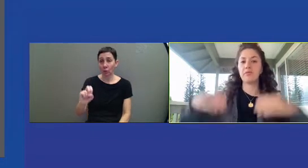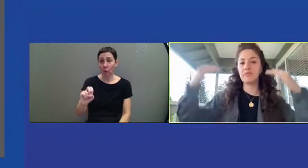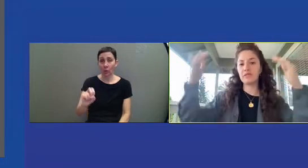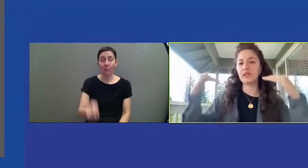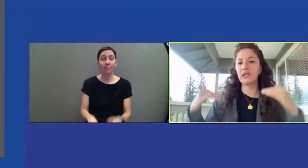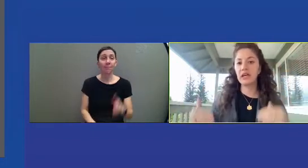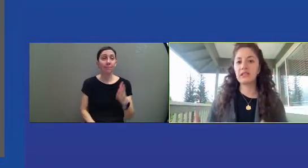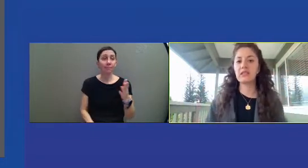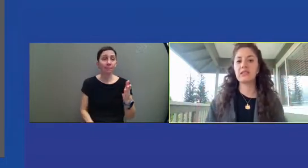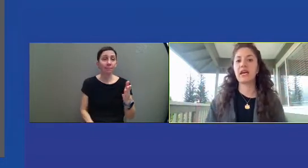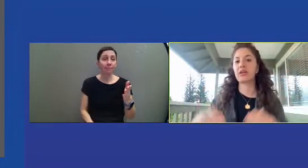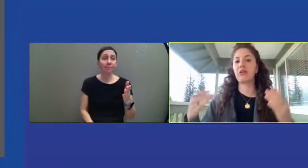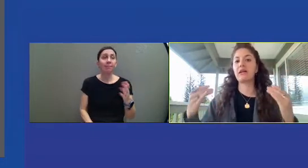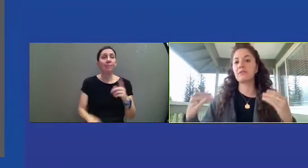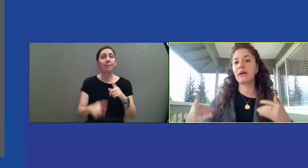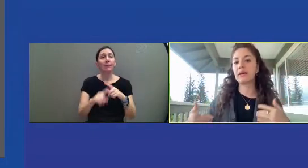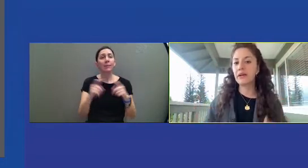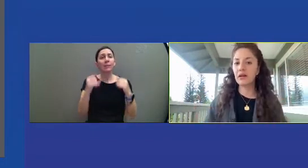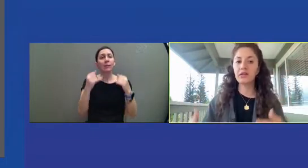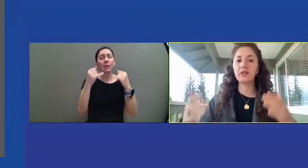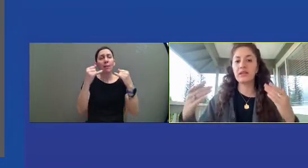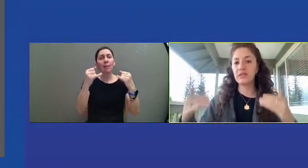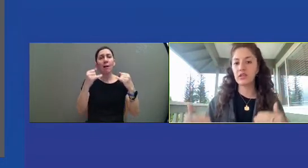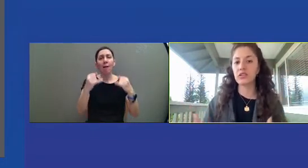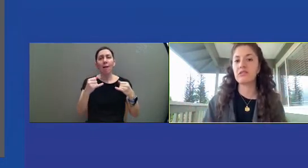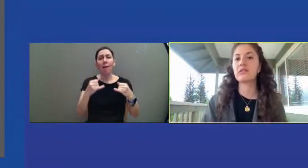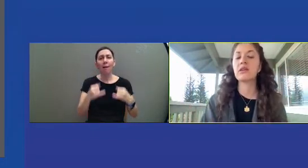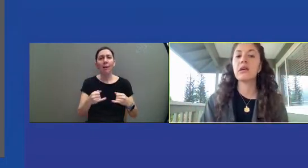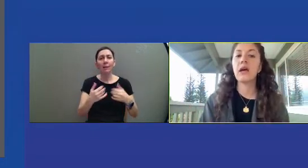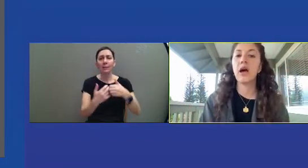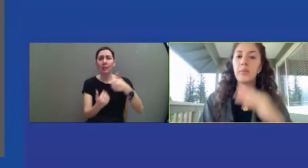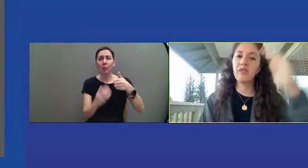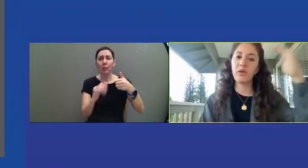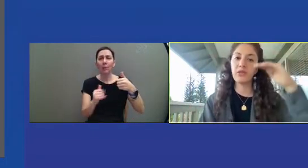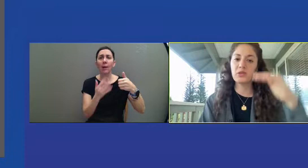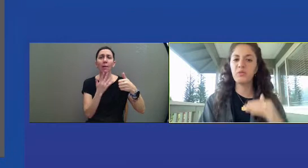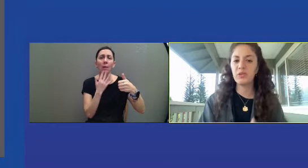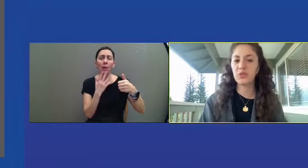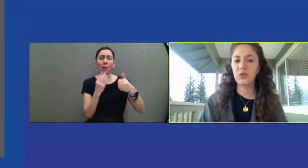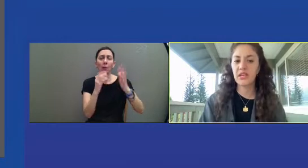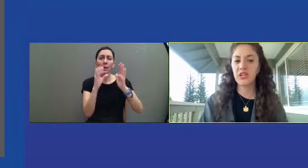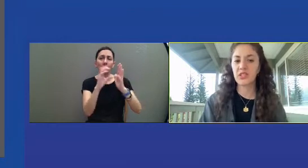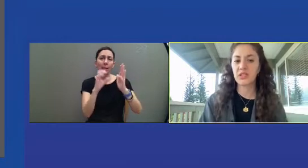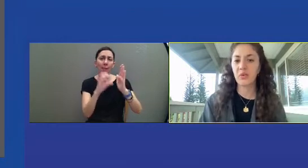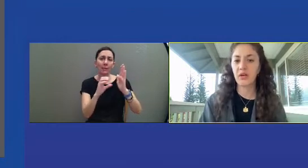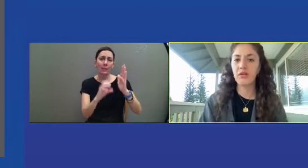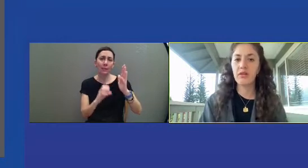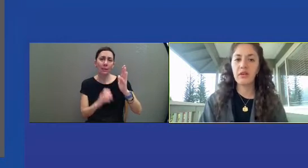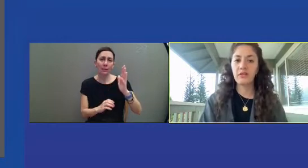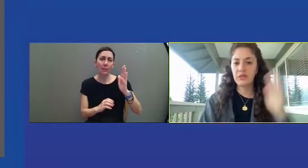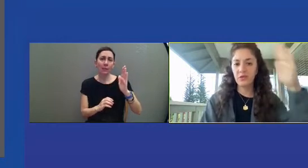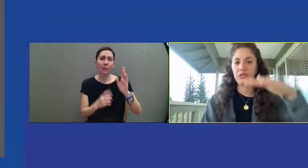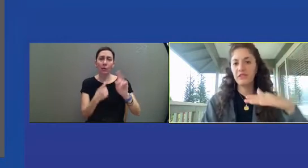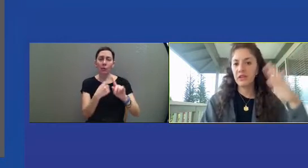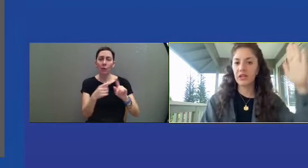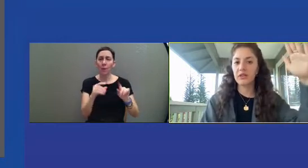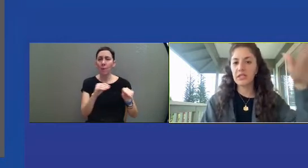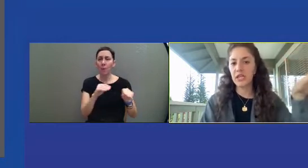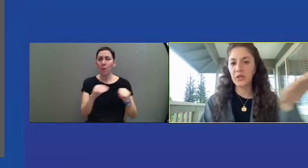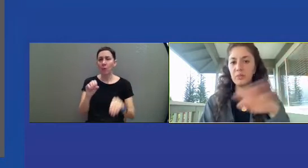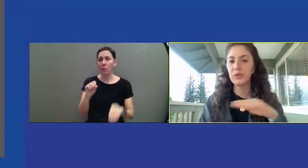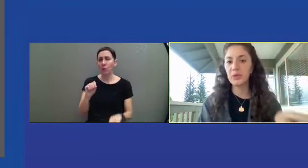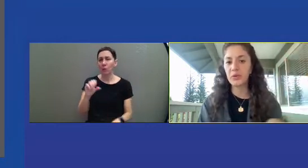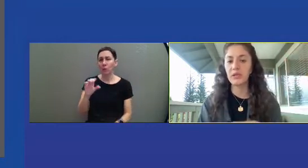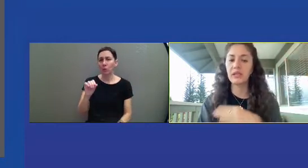of different lines categorized by color and sections of what those movement scores actually were. There's 4 different